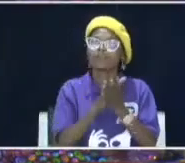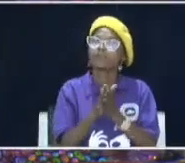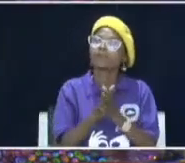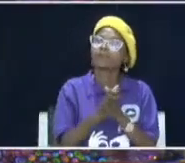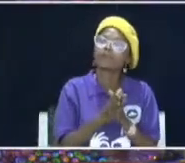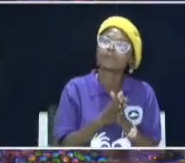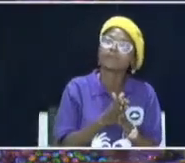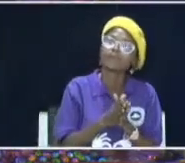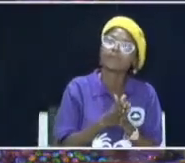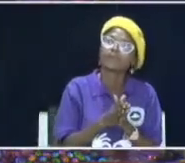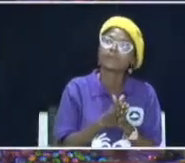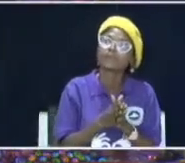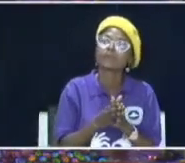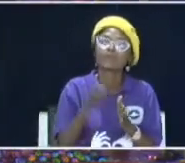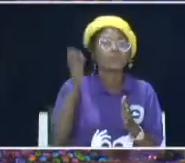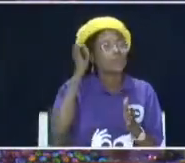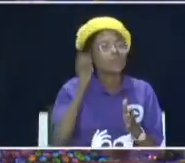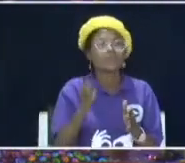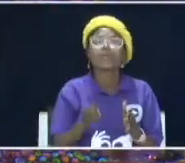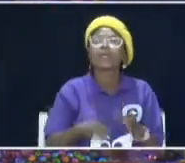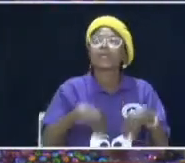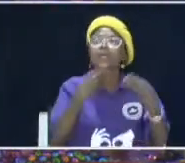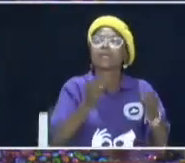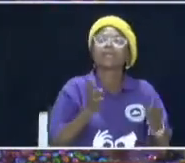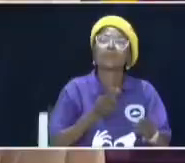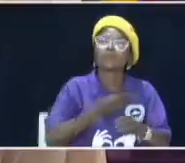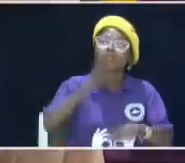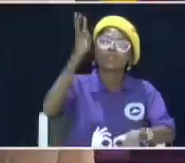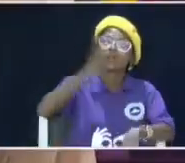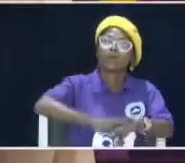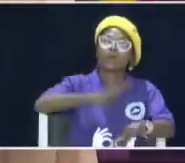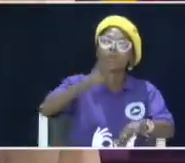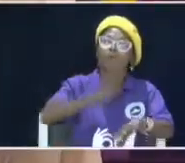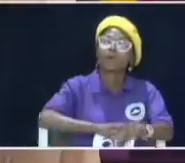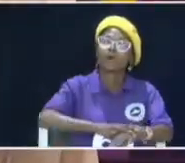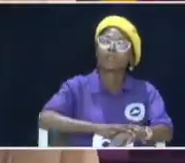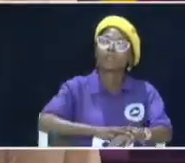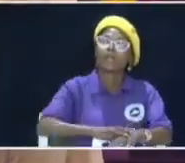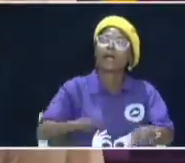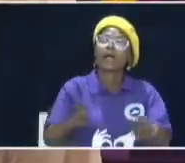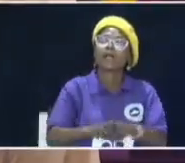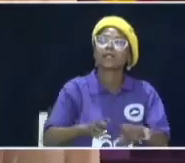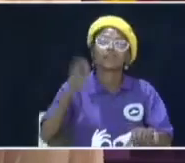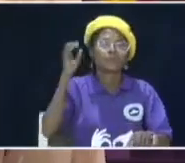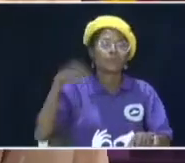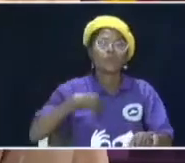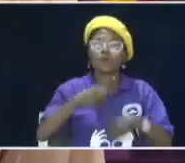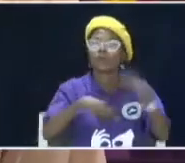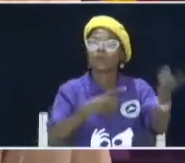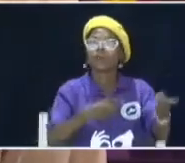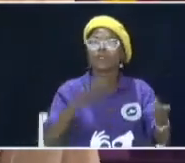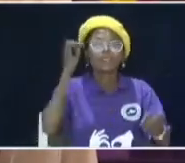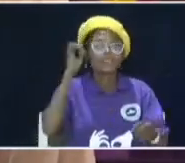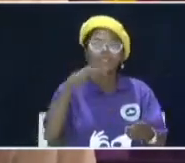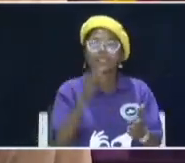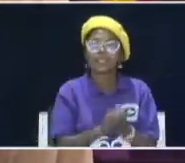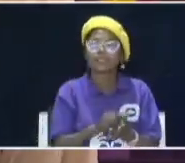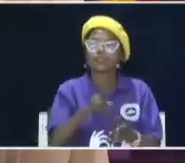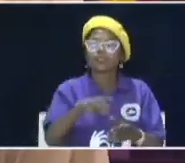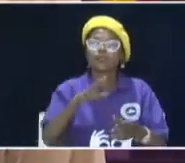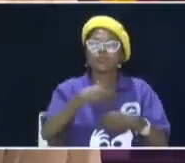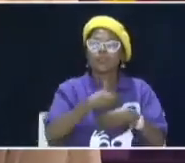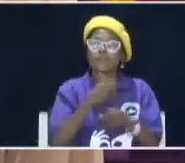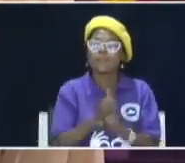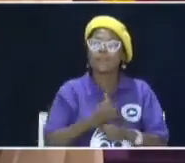Let me. He gave us a warning as we're leaving. The scripture in John 5:14. He said, "You've been made